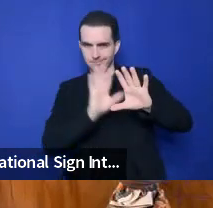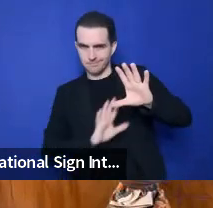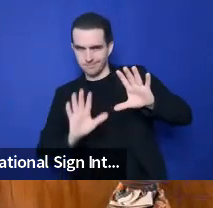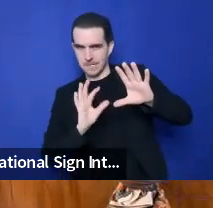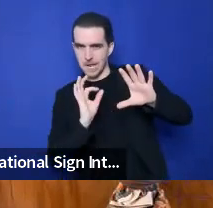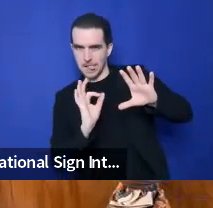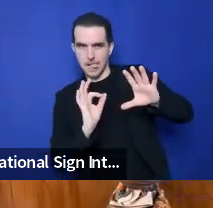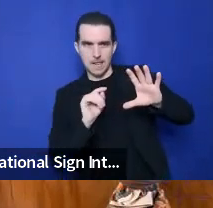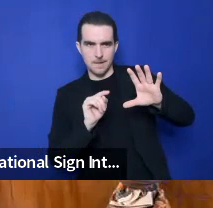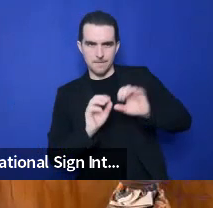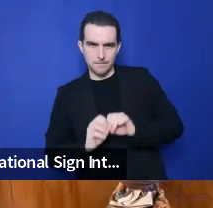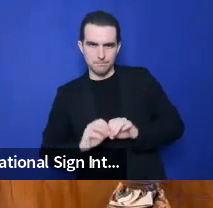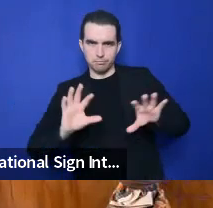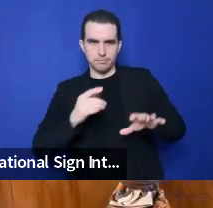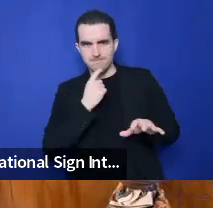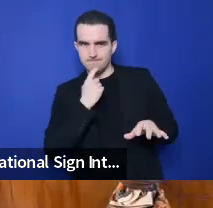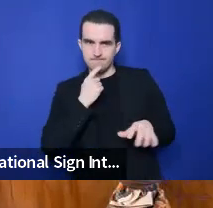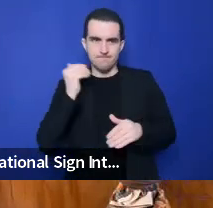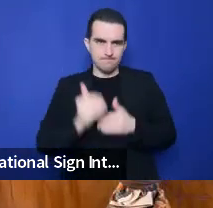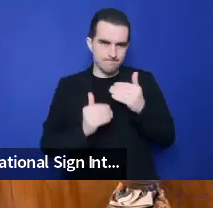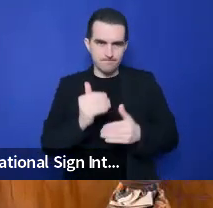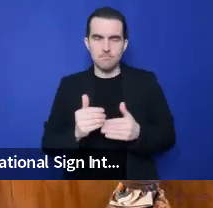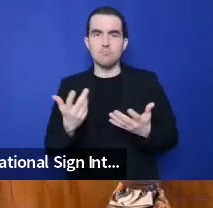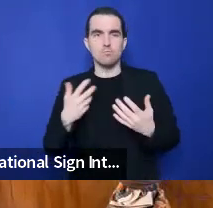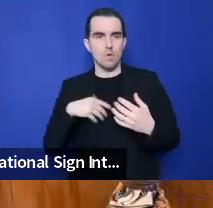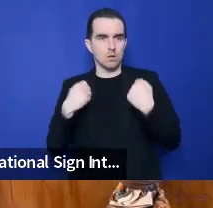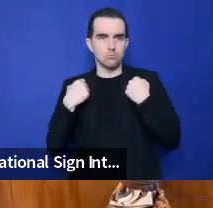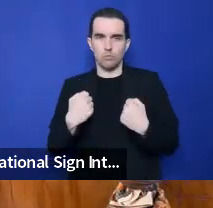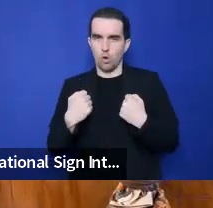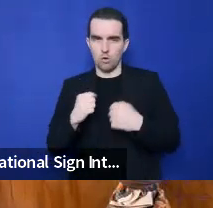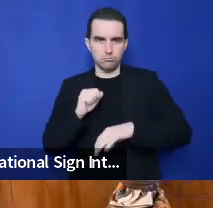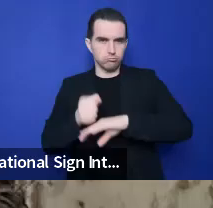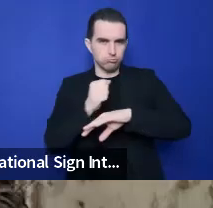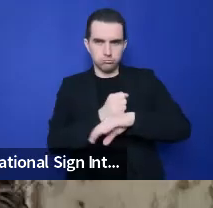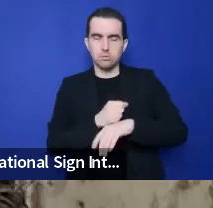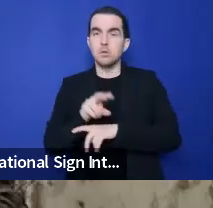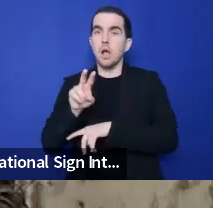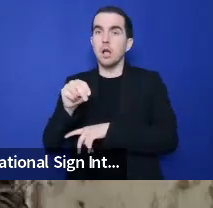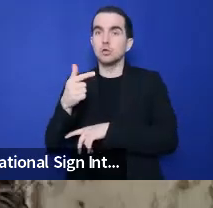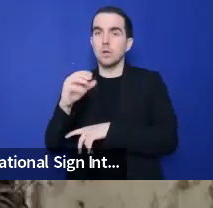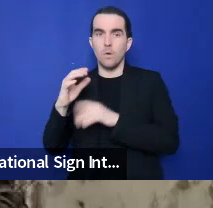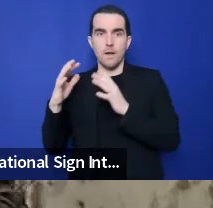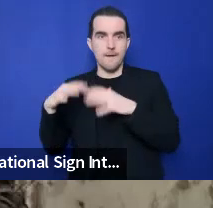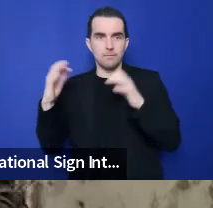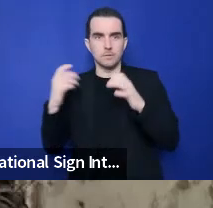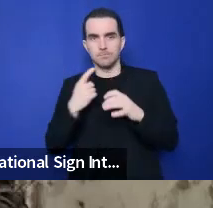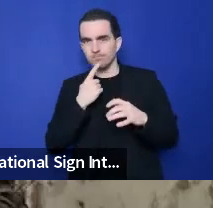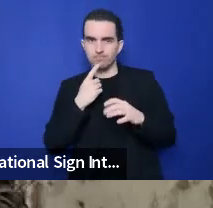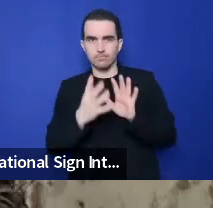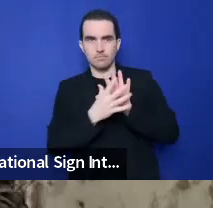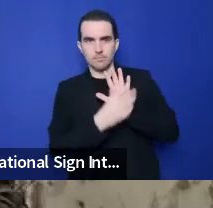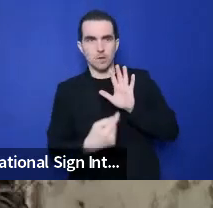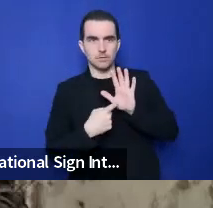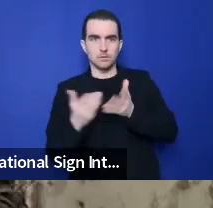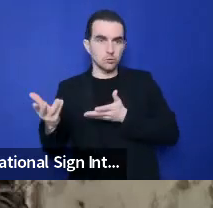in the outer islands. So building on, next slide, please. Building on the lessons learned,